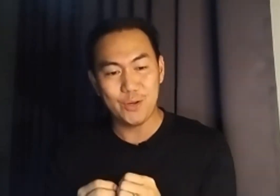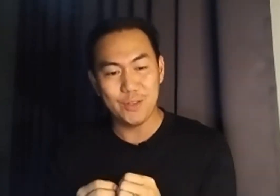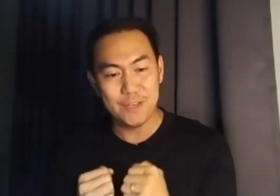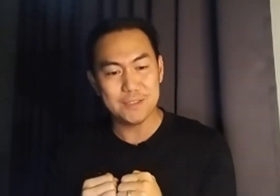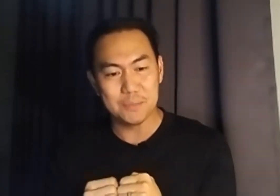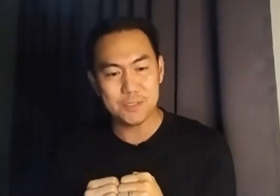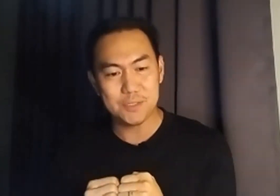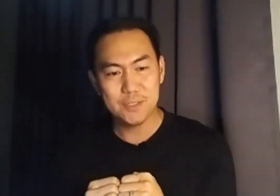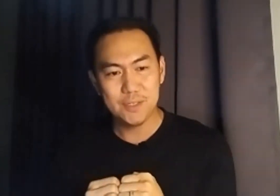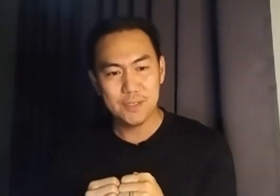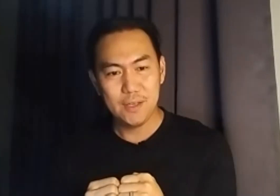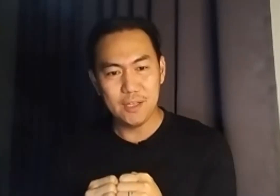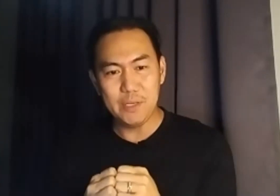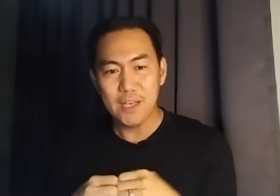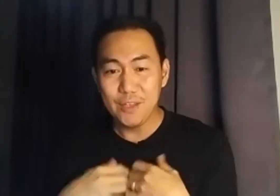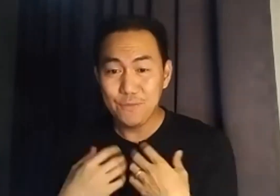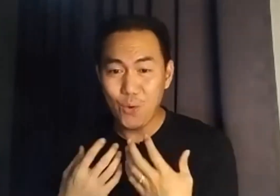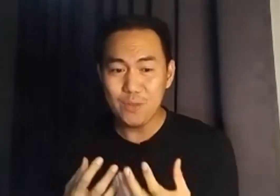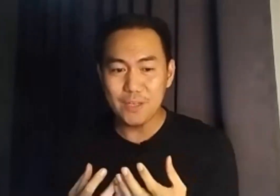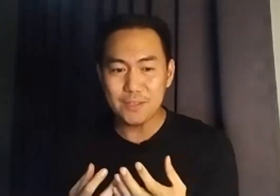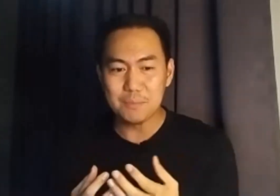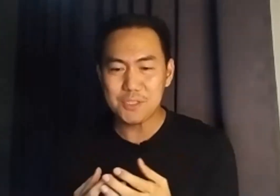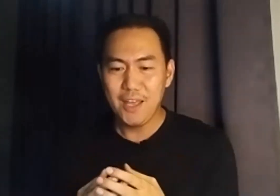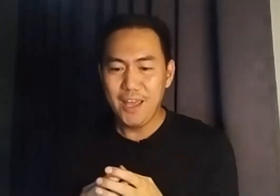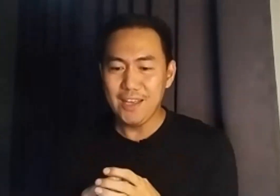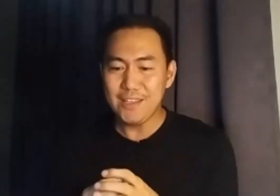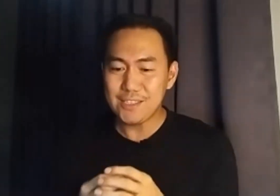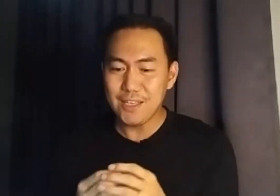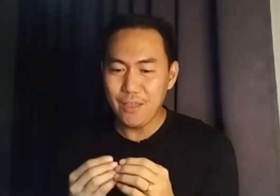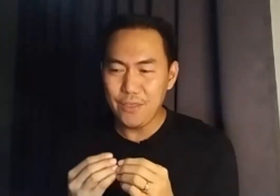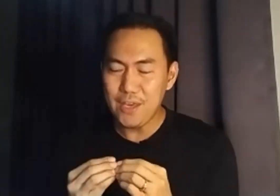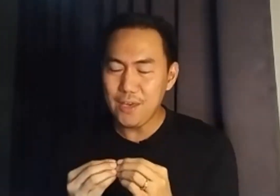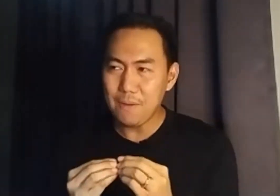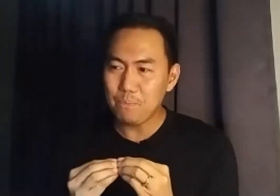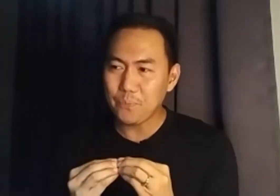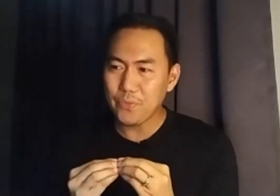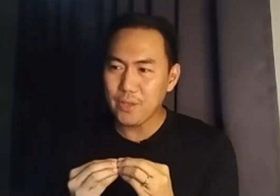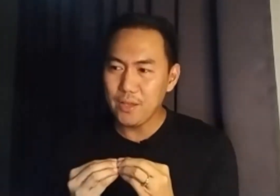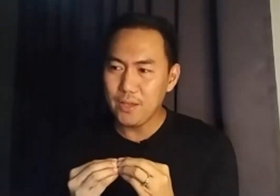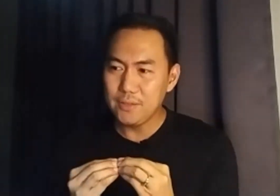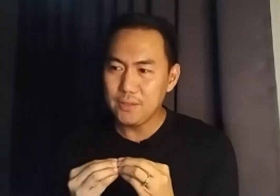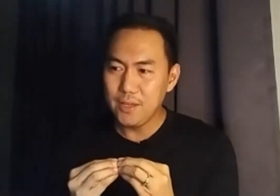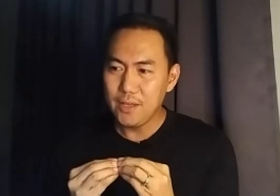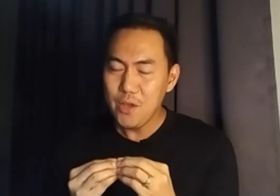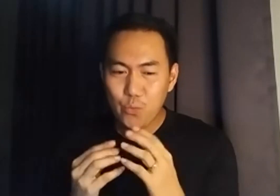for the victims. That means that for the victims, it is to